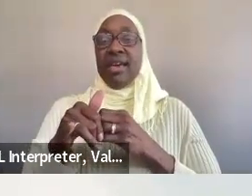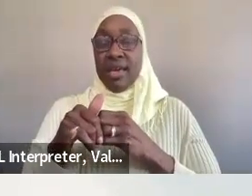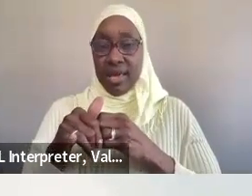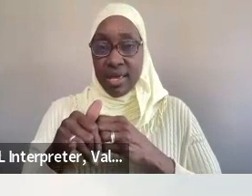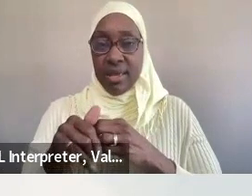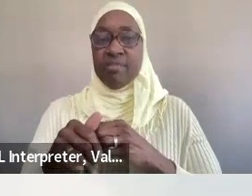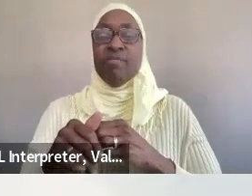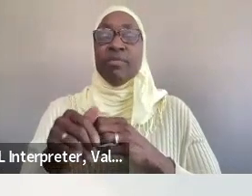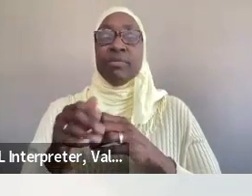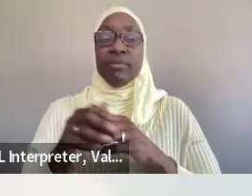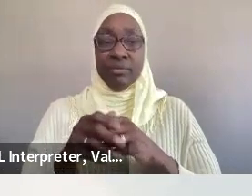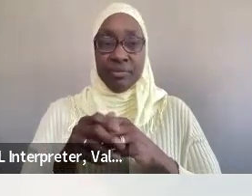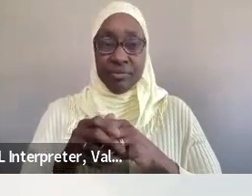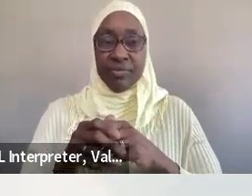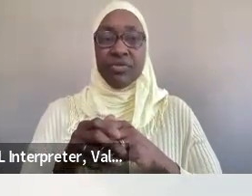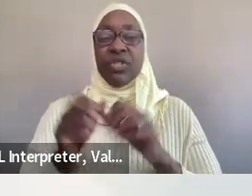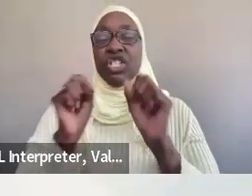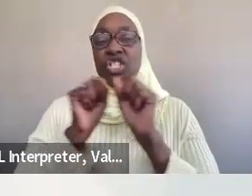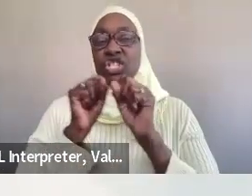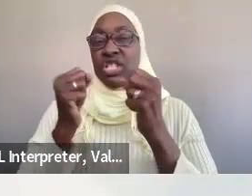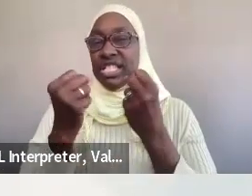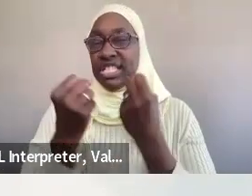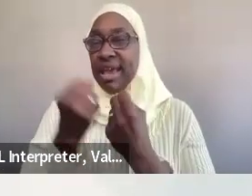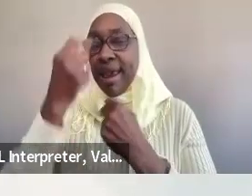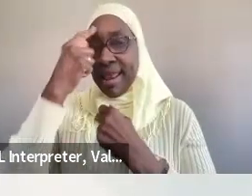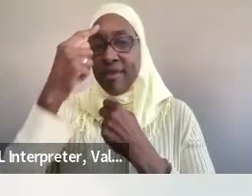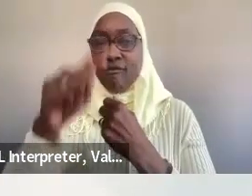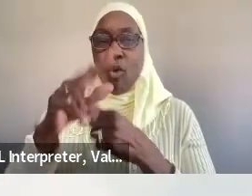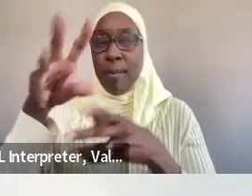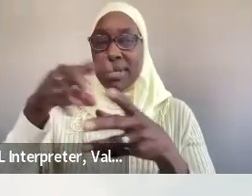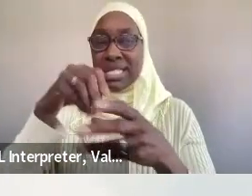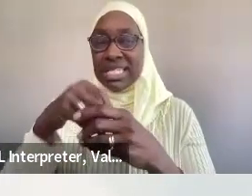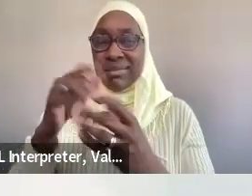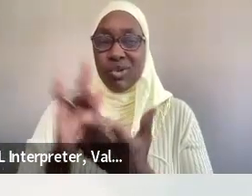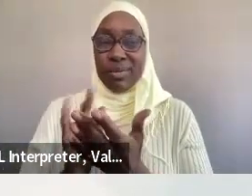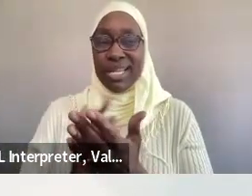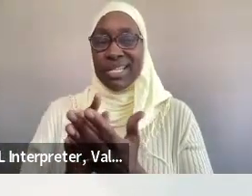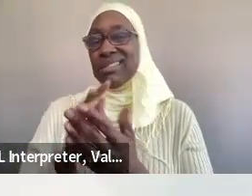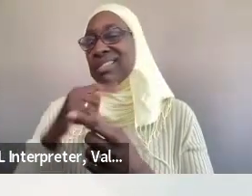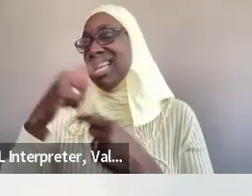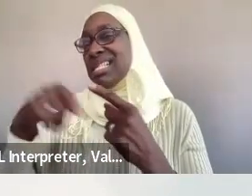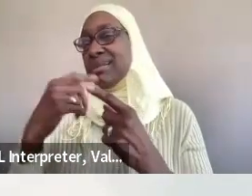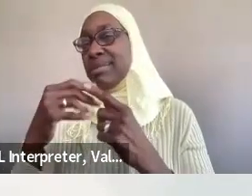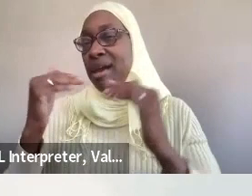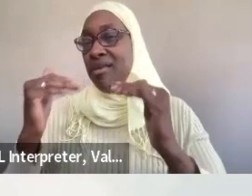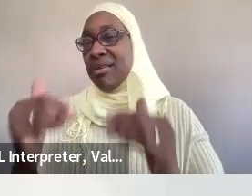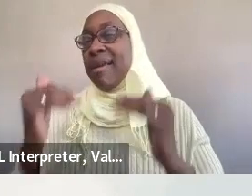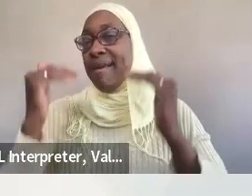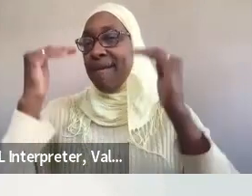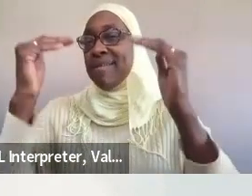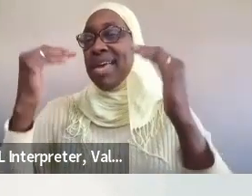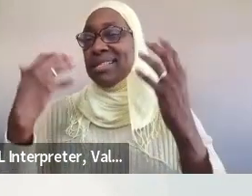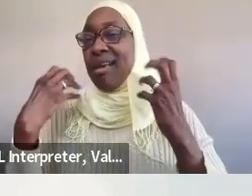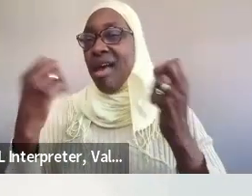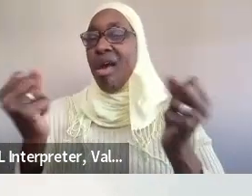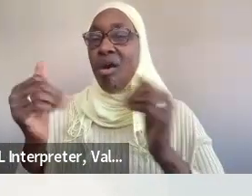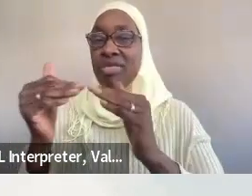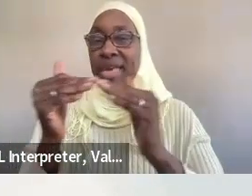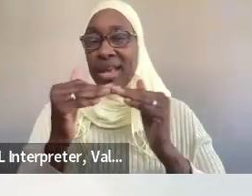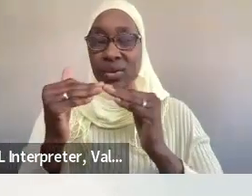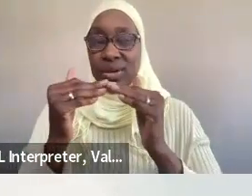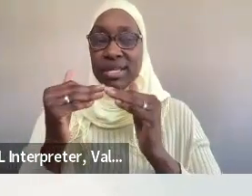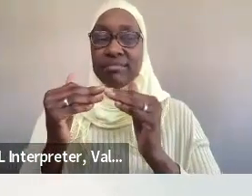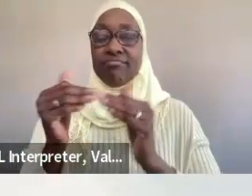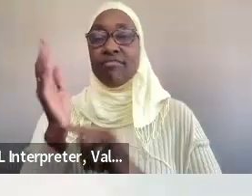Patient Perspectives panel. It was basically a workshop on advancing health equity through participatory medicine. And I spoke at that event both